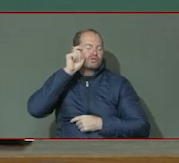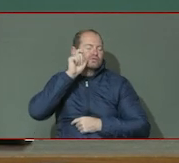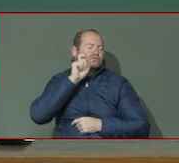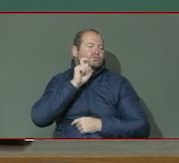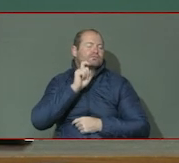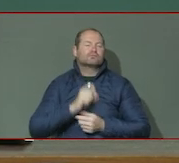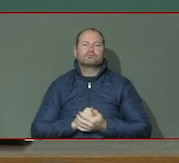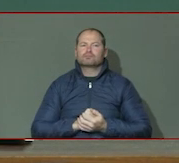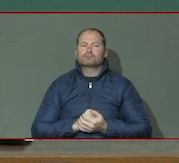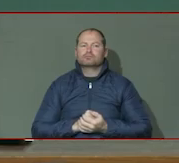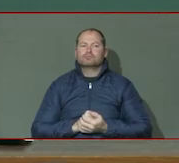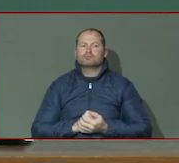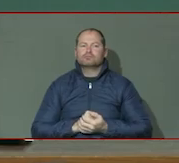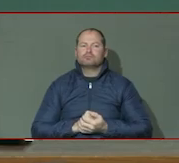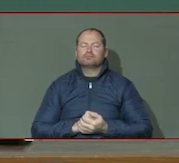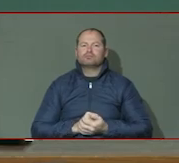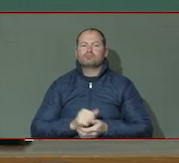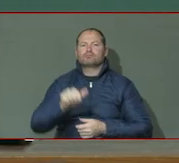We have 660,000